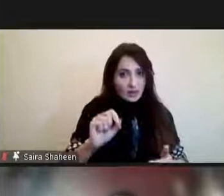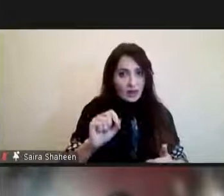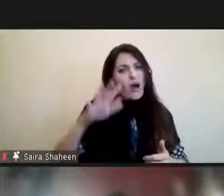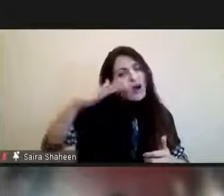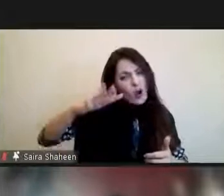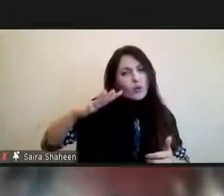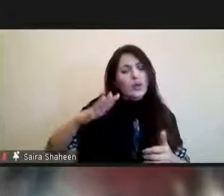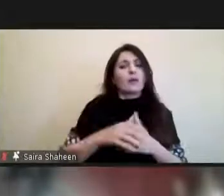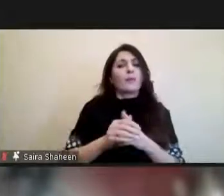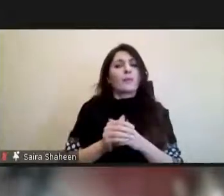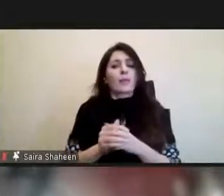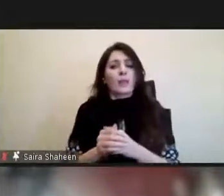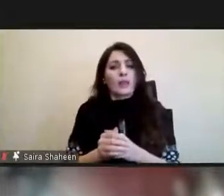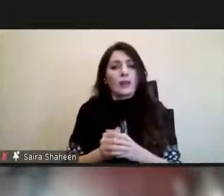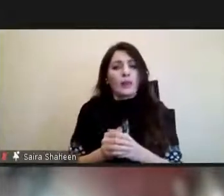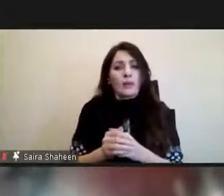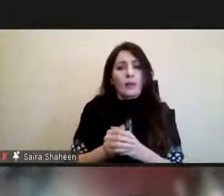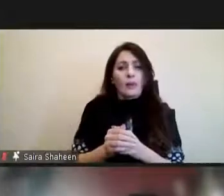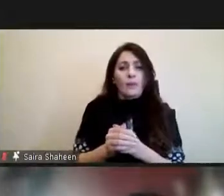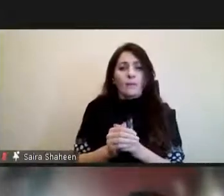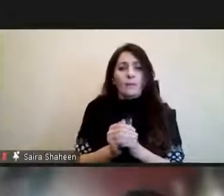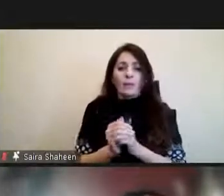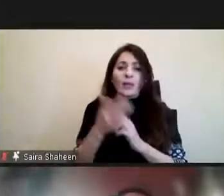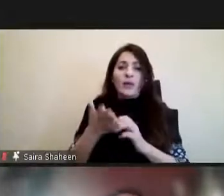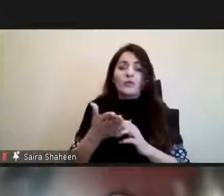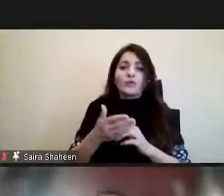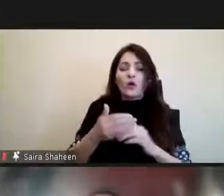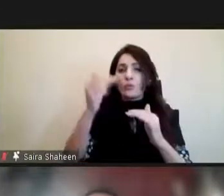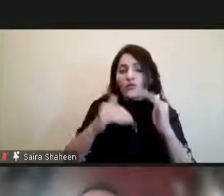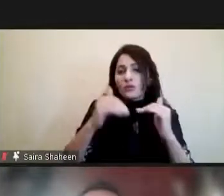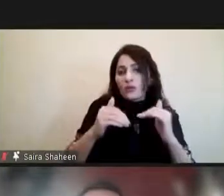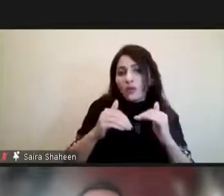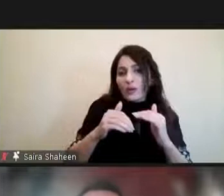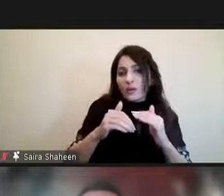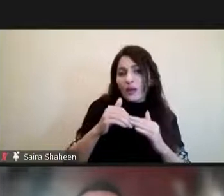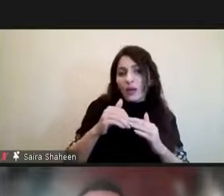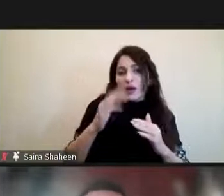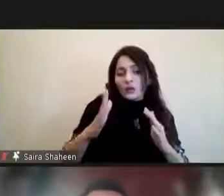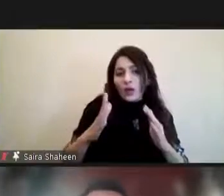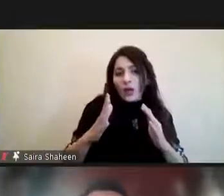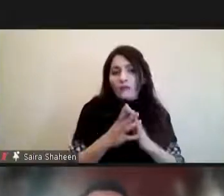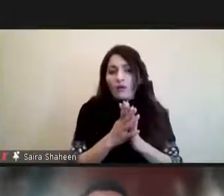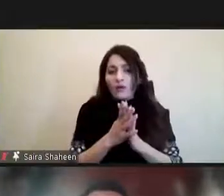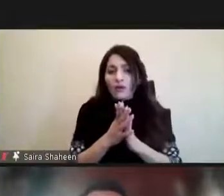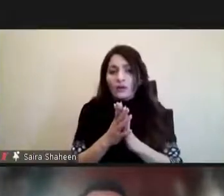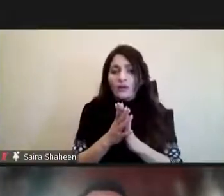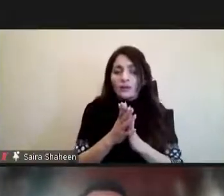But there is still a proportion of people that own a smartphone and that are not aware of accessibility